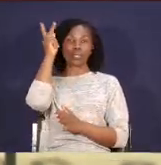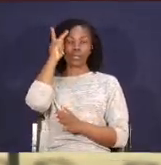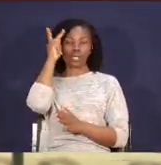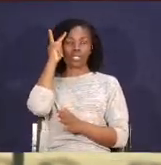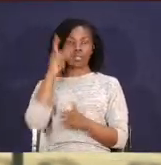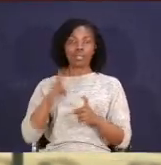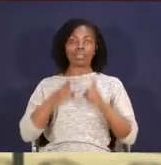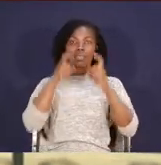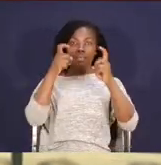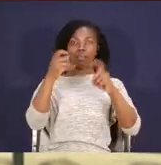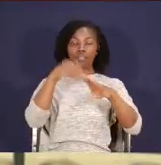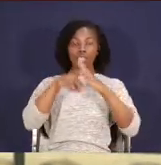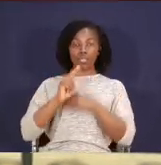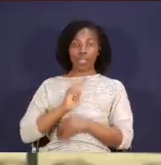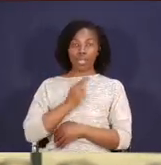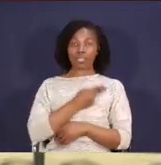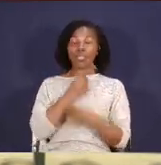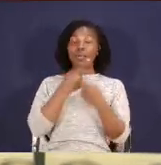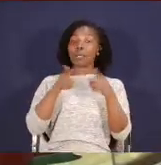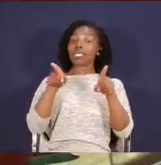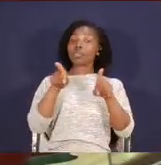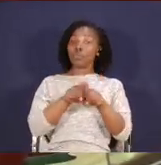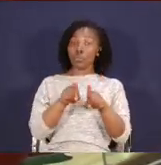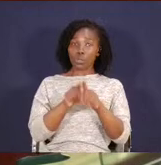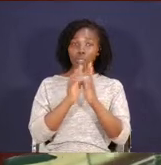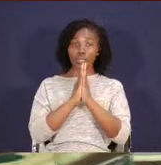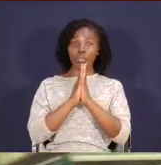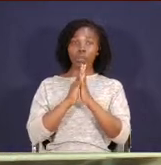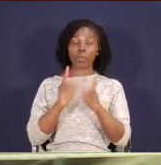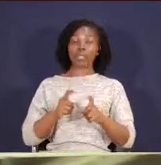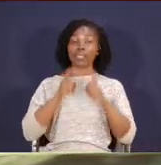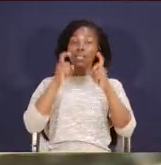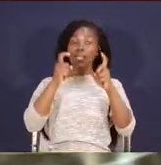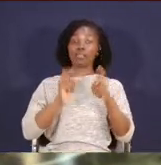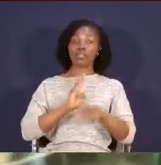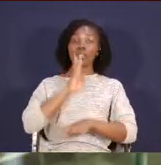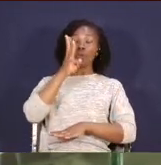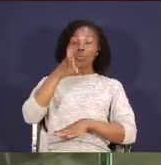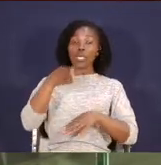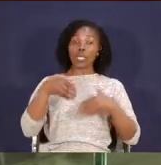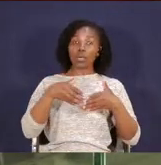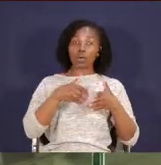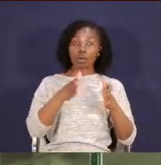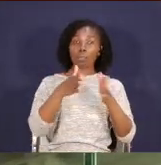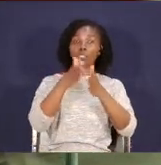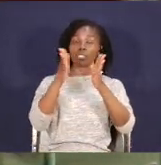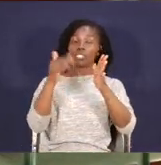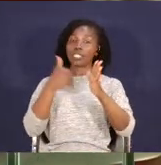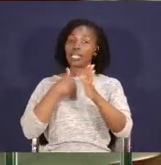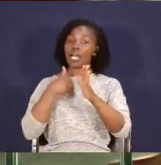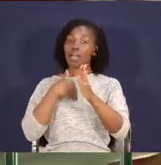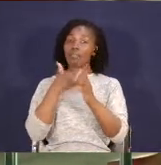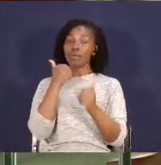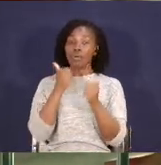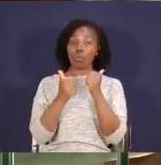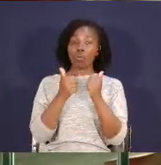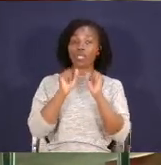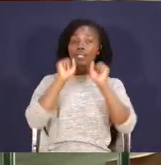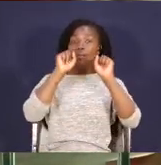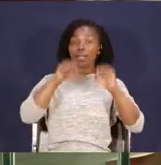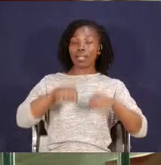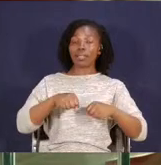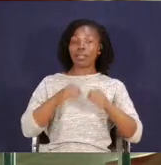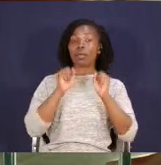us, but praying that that gift will find space where it can actually grow and expand and